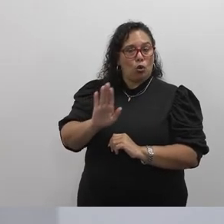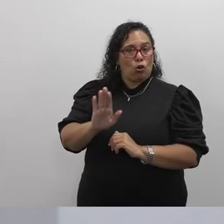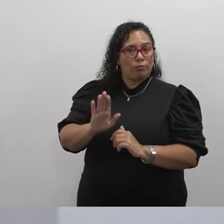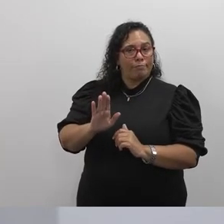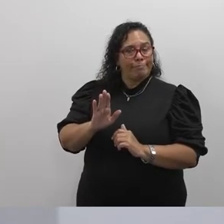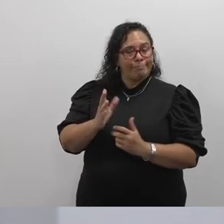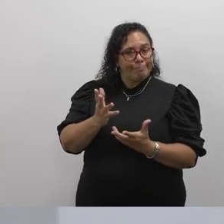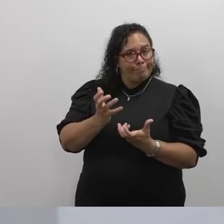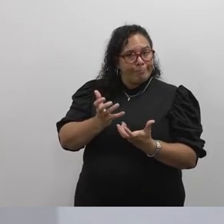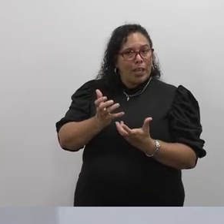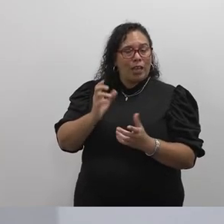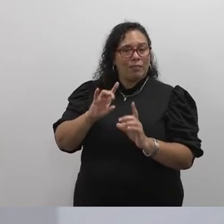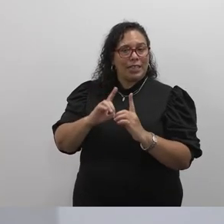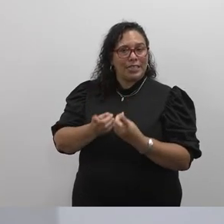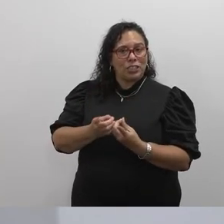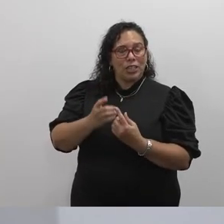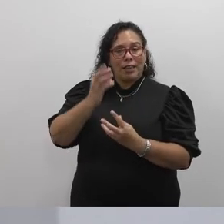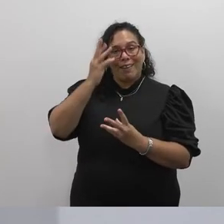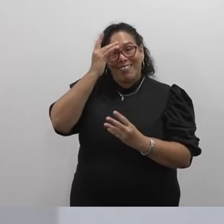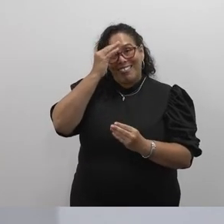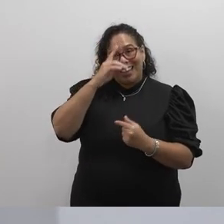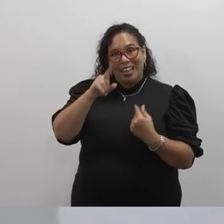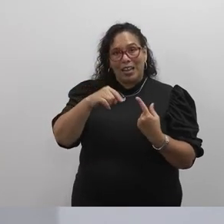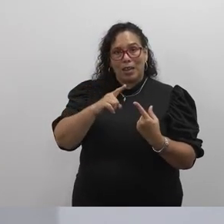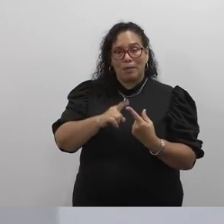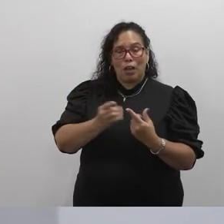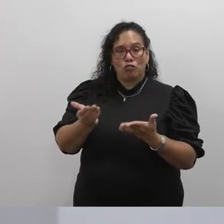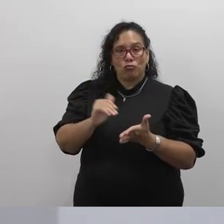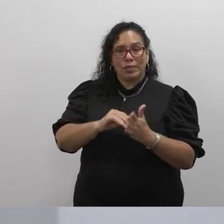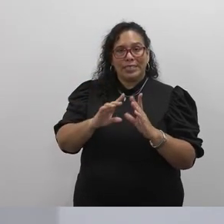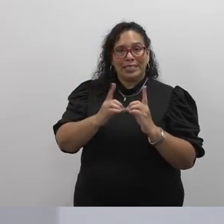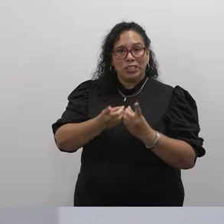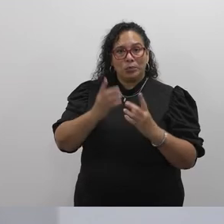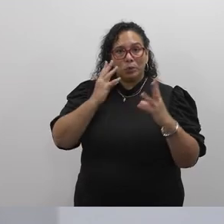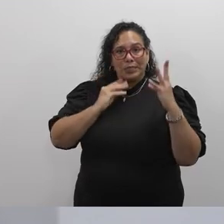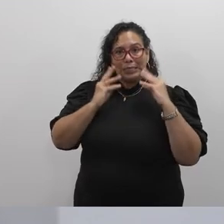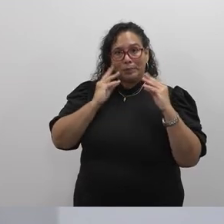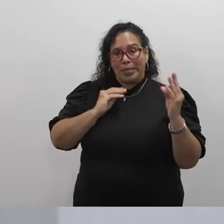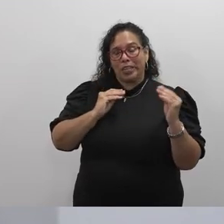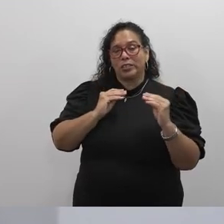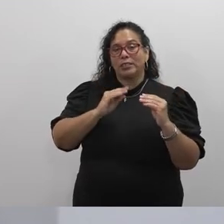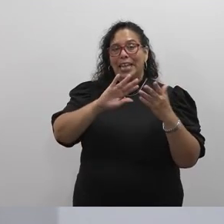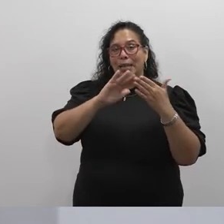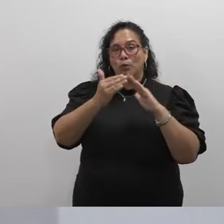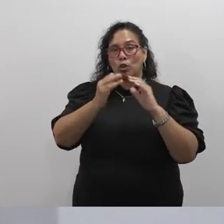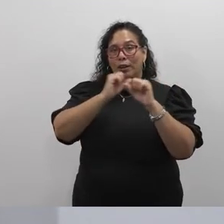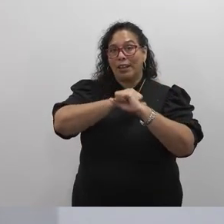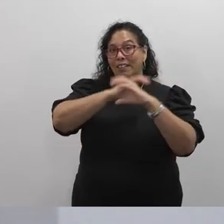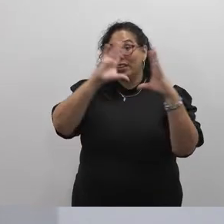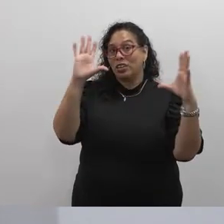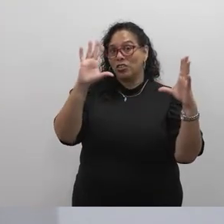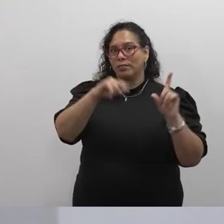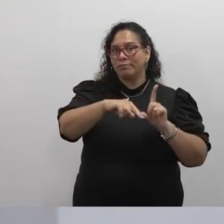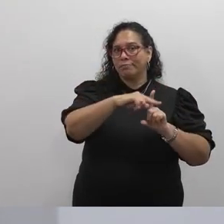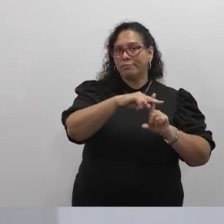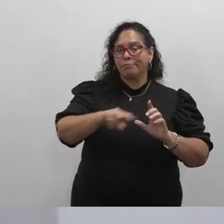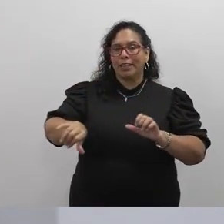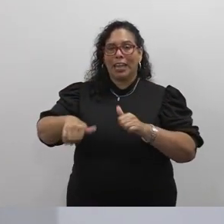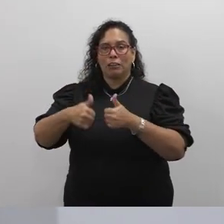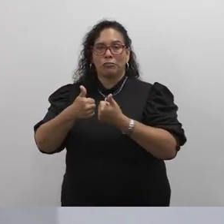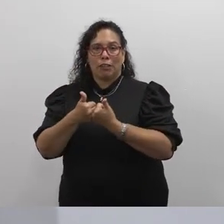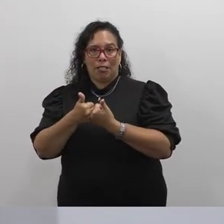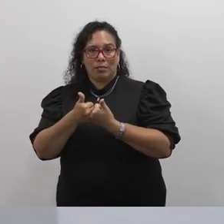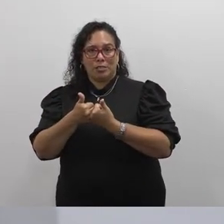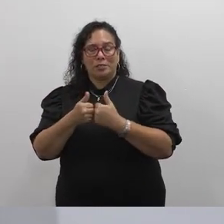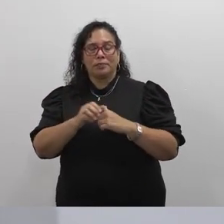district in thinking about the redistricting experience as well as community visioning, both the positives and the challenges that went with